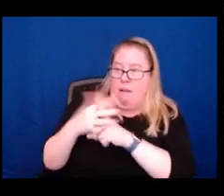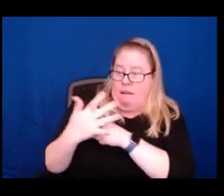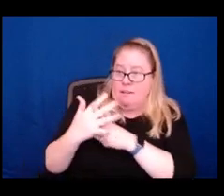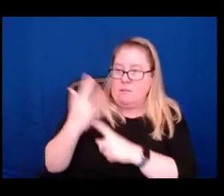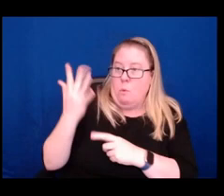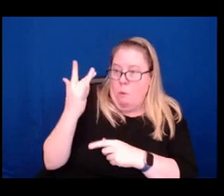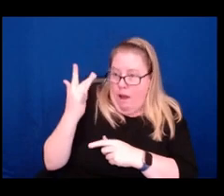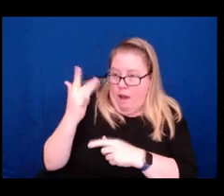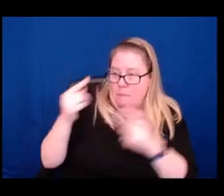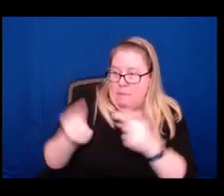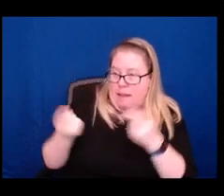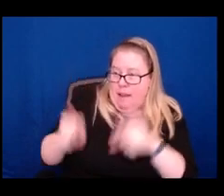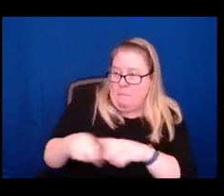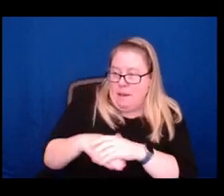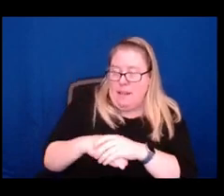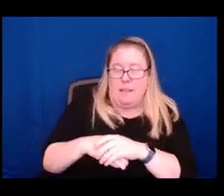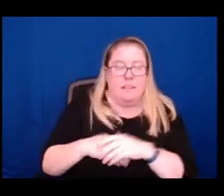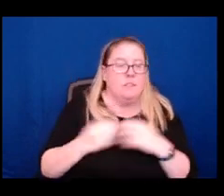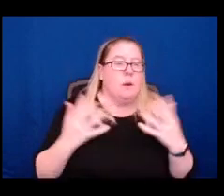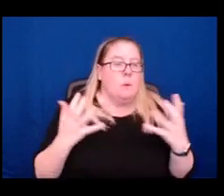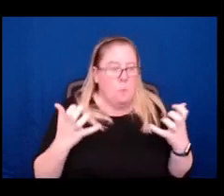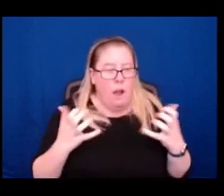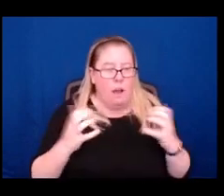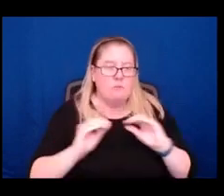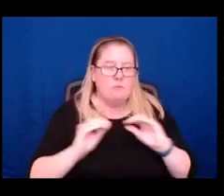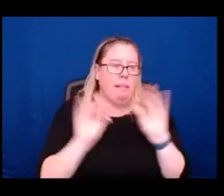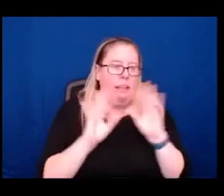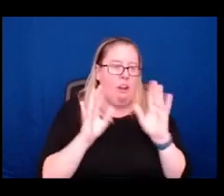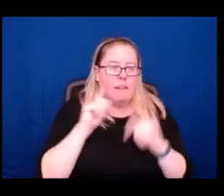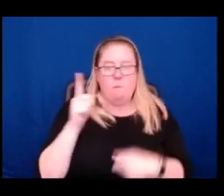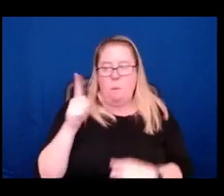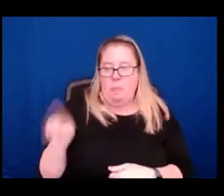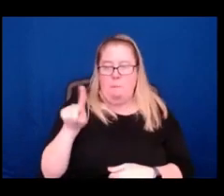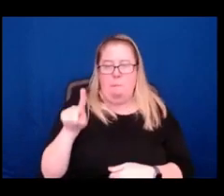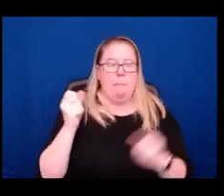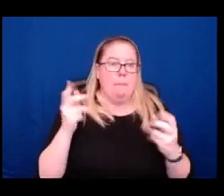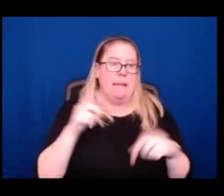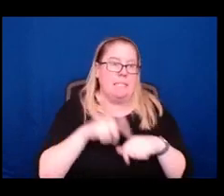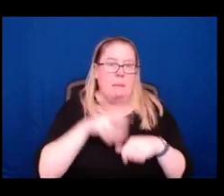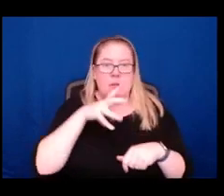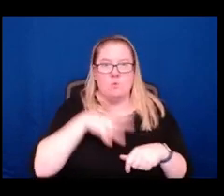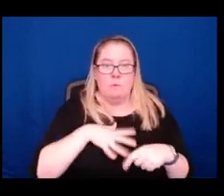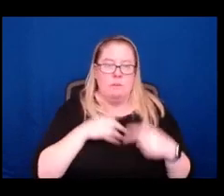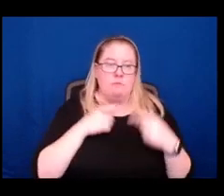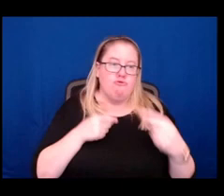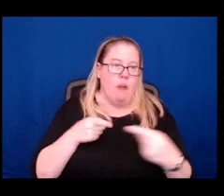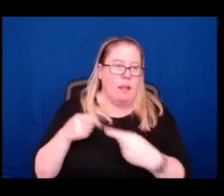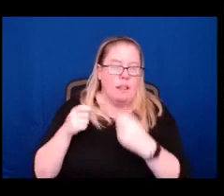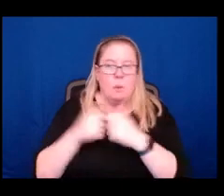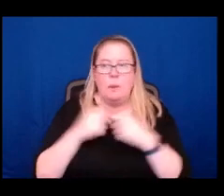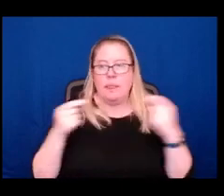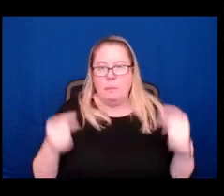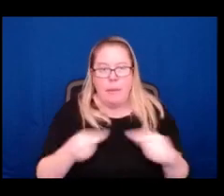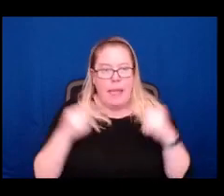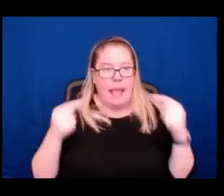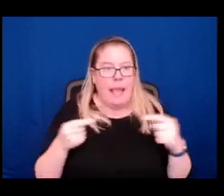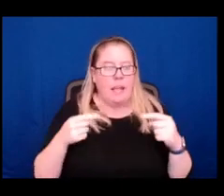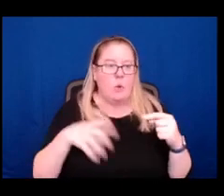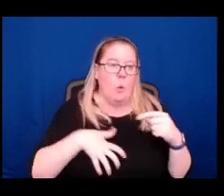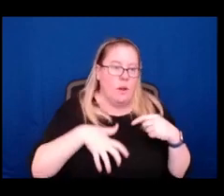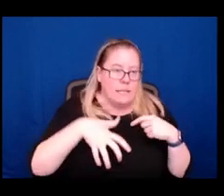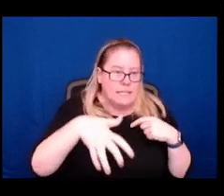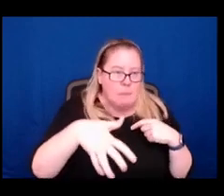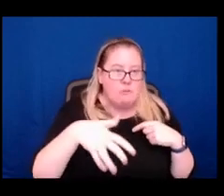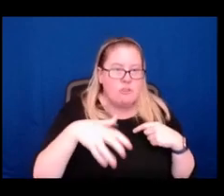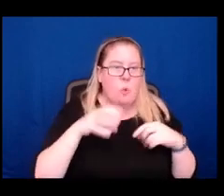to encourage and give some level of clarity, because a lot of times women who are struggling with pain or conception or fibroids